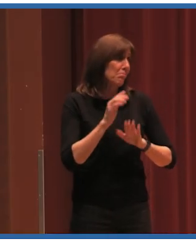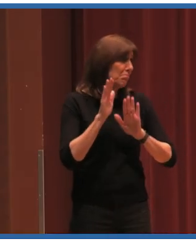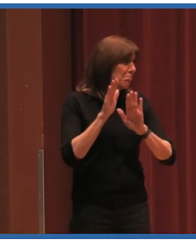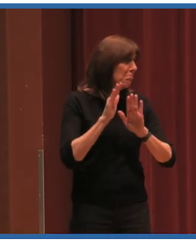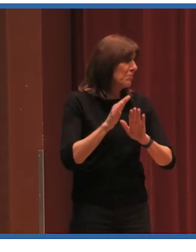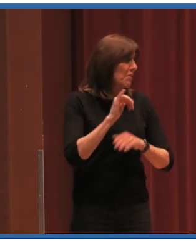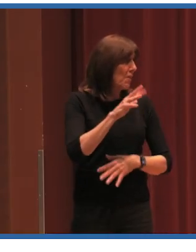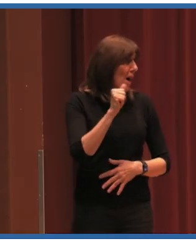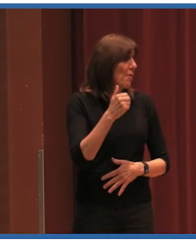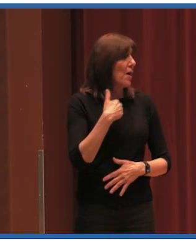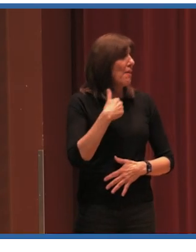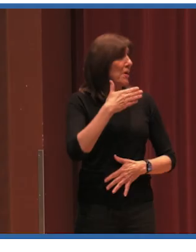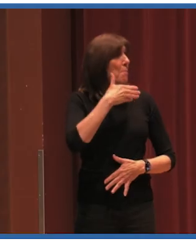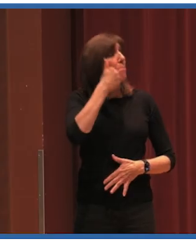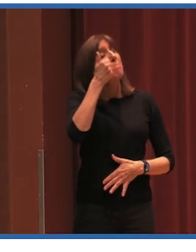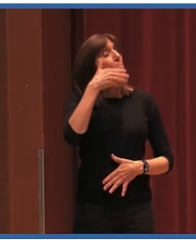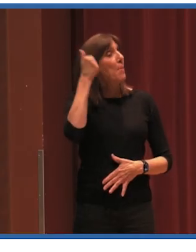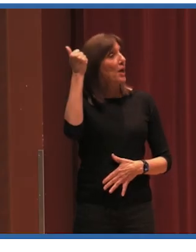better,